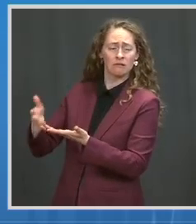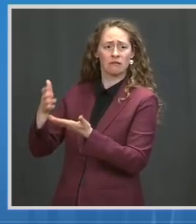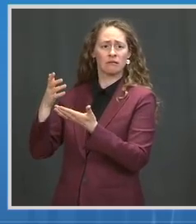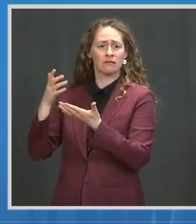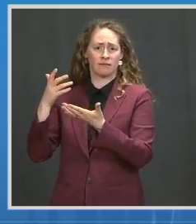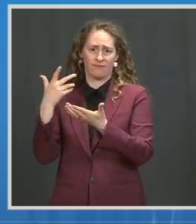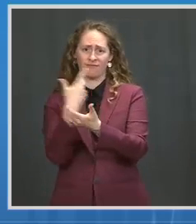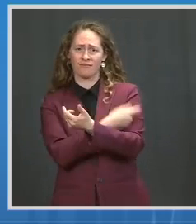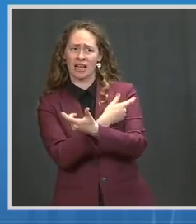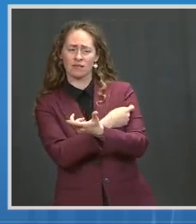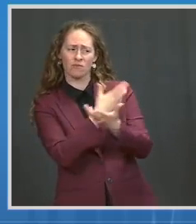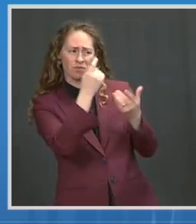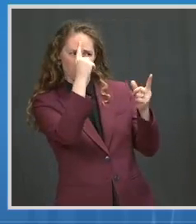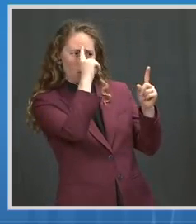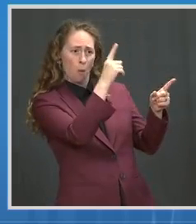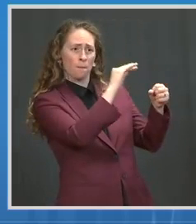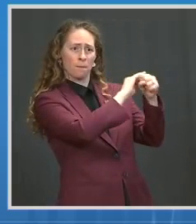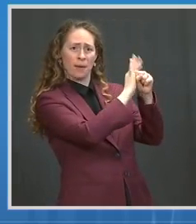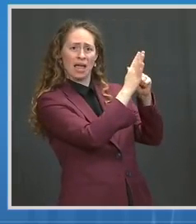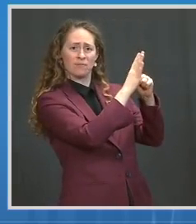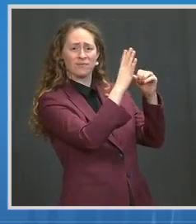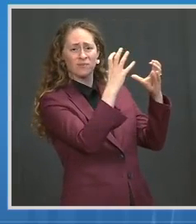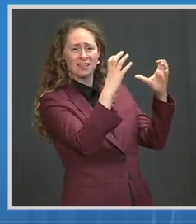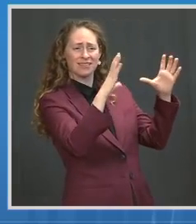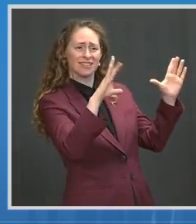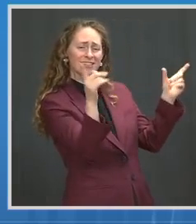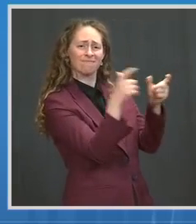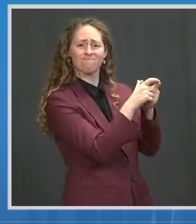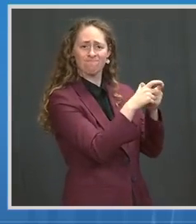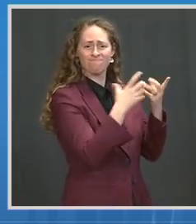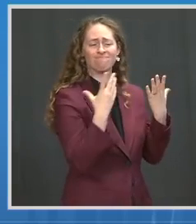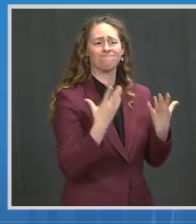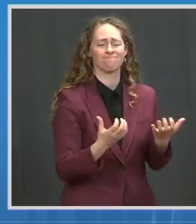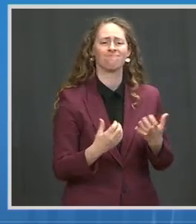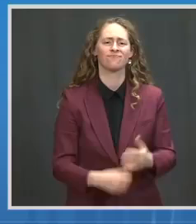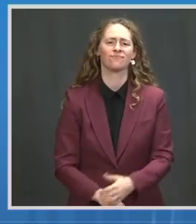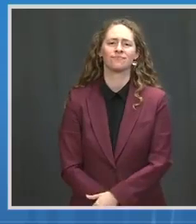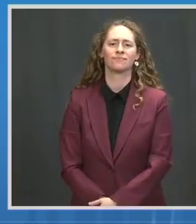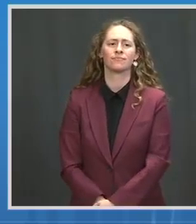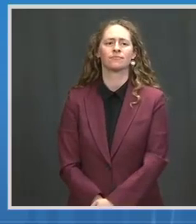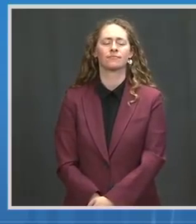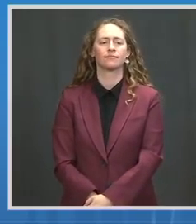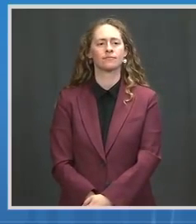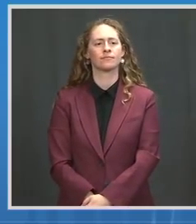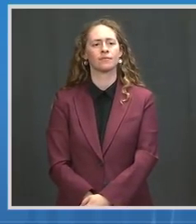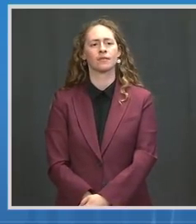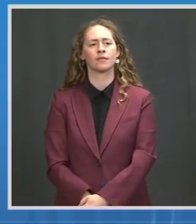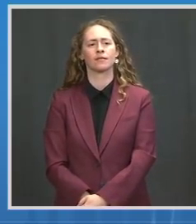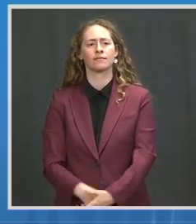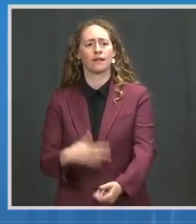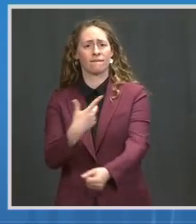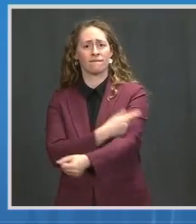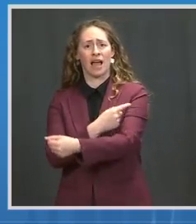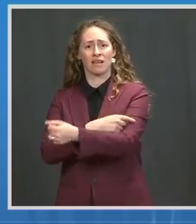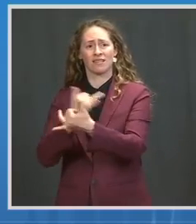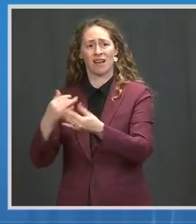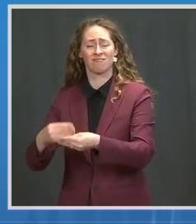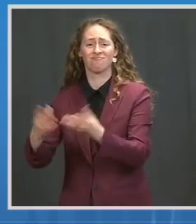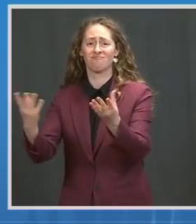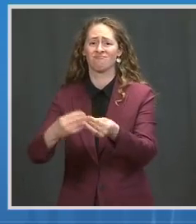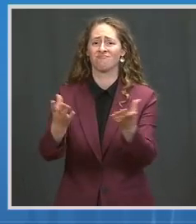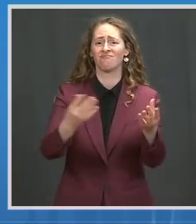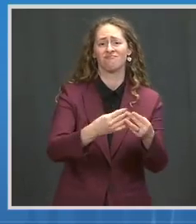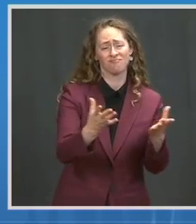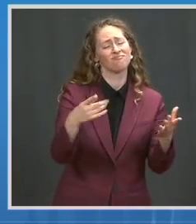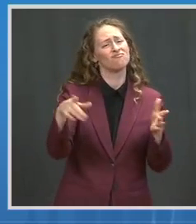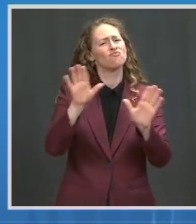very significant threat. And as we've seen, the vaccines that have been distributed have done their jobs as they